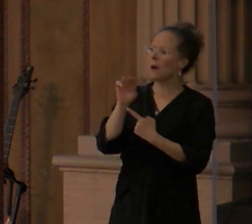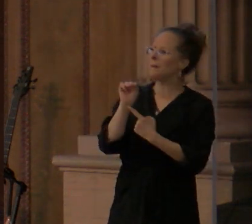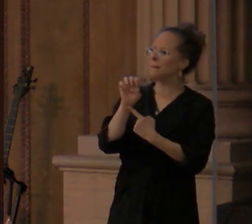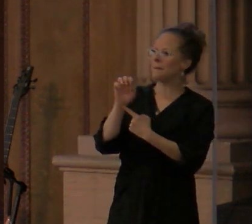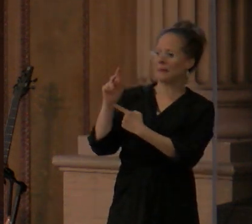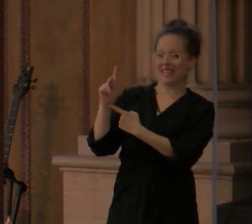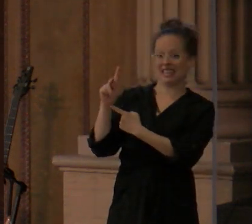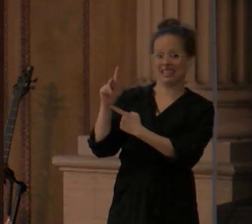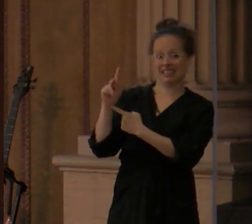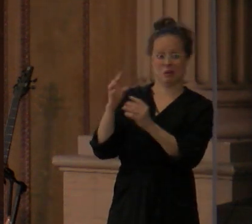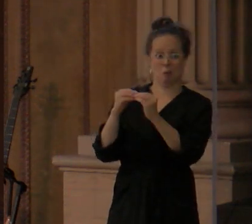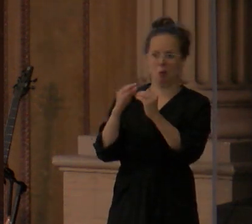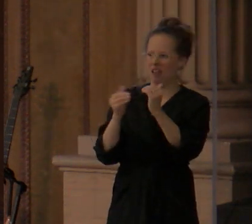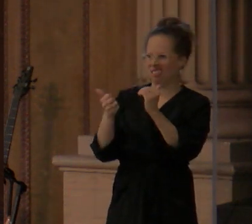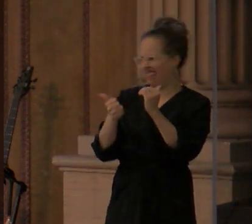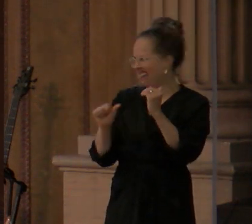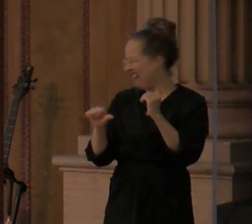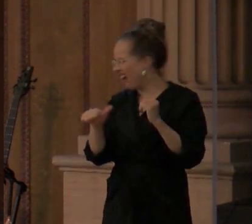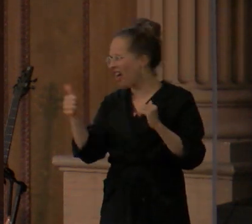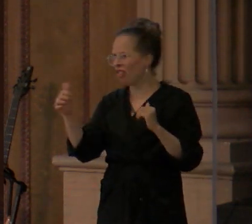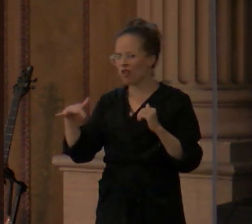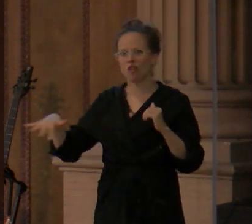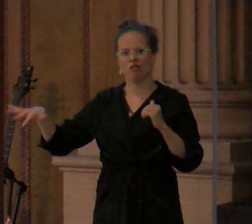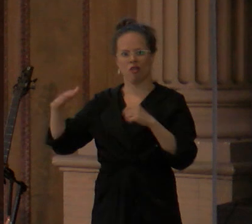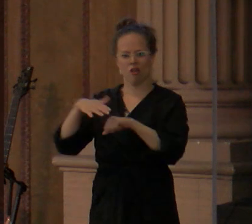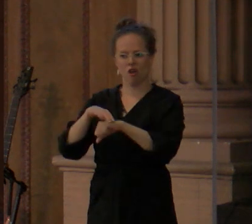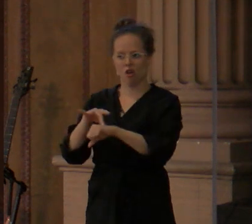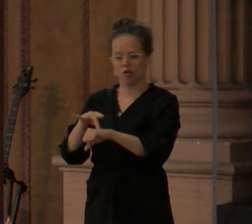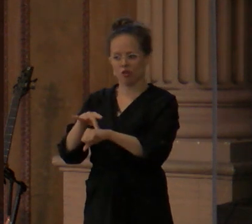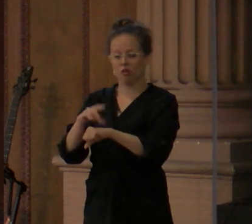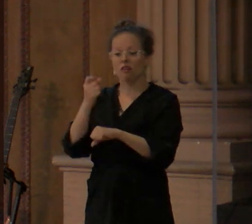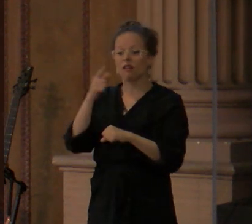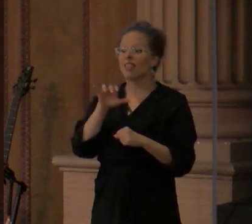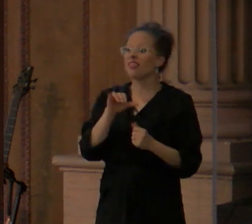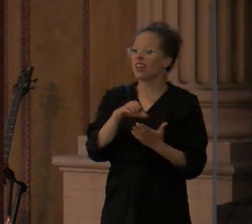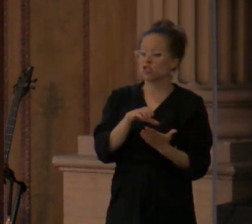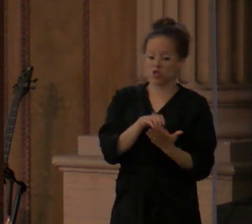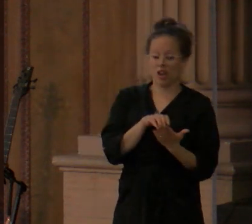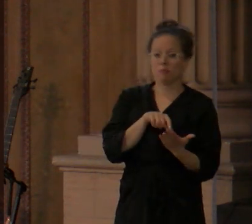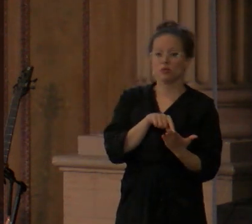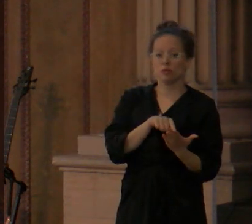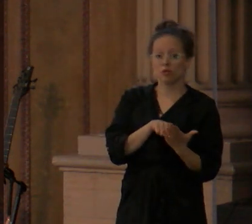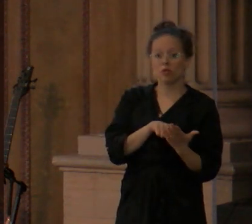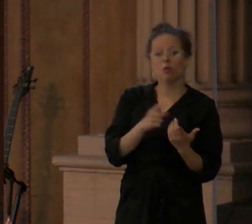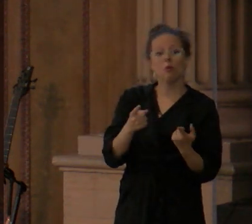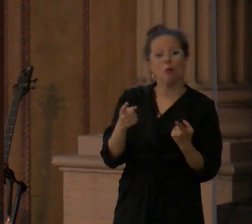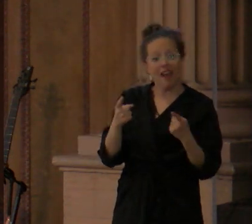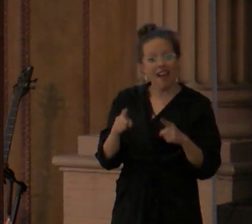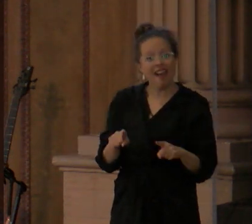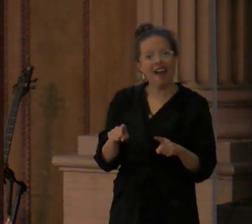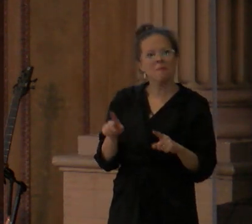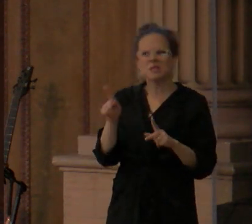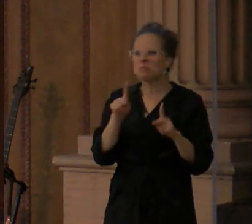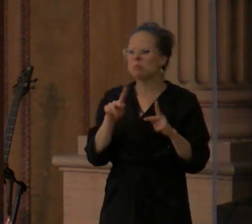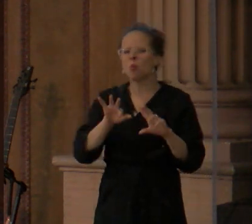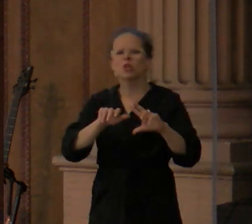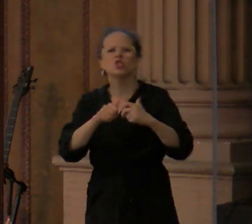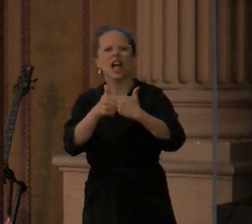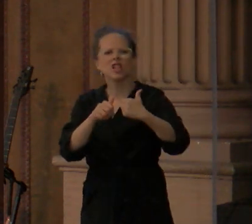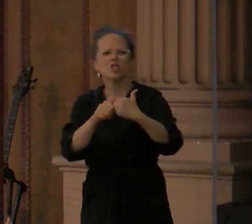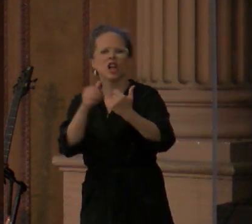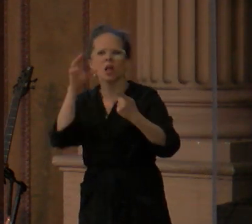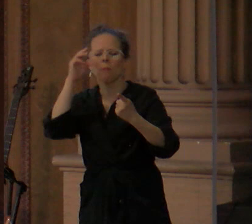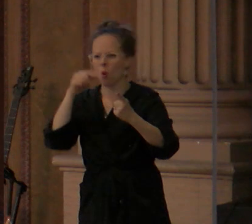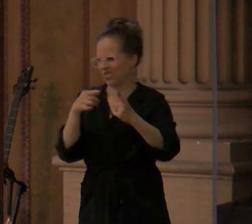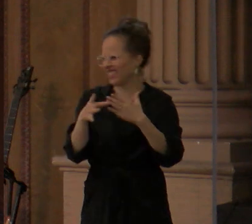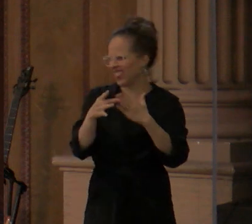the face of the earth. And in that chapter, was going on is that Miriam and Aaron were challenging Moses' leadership and his place